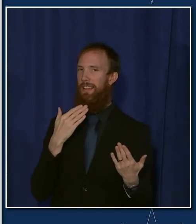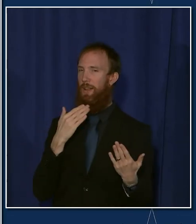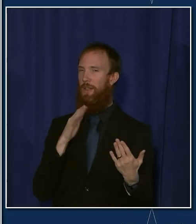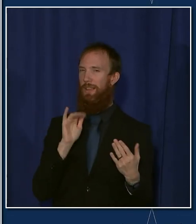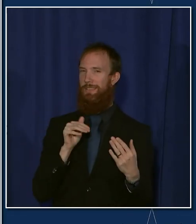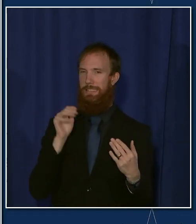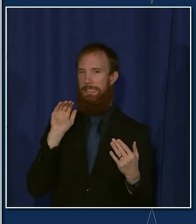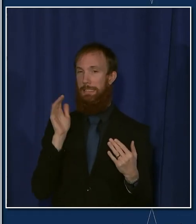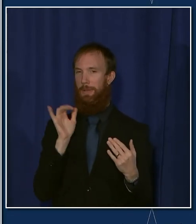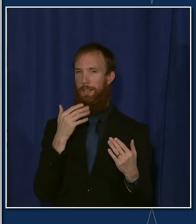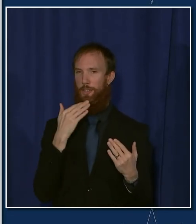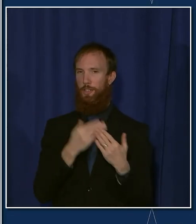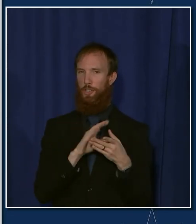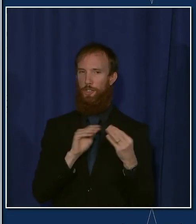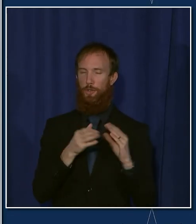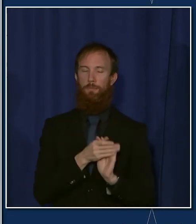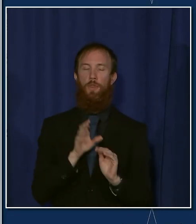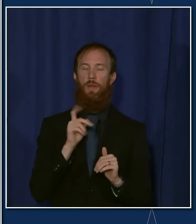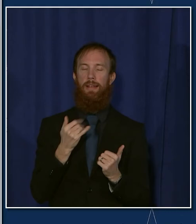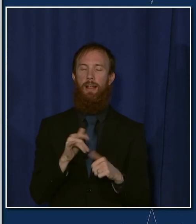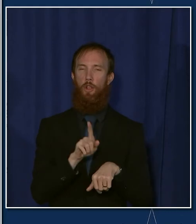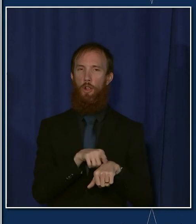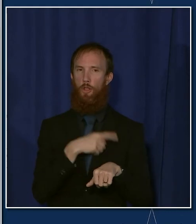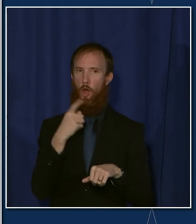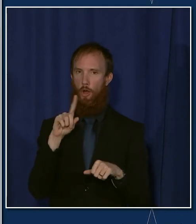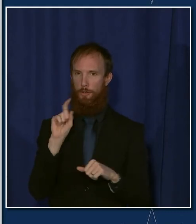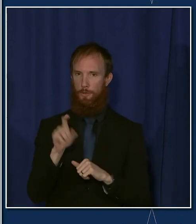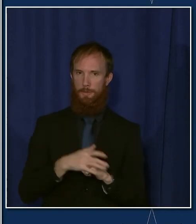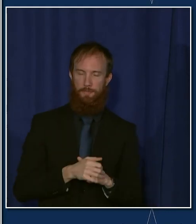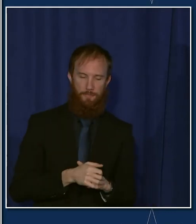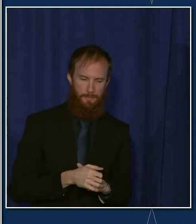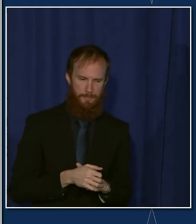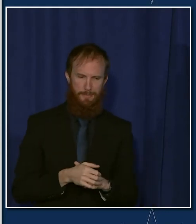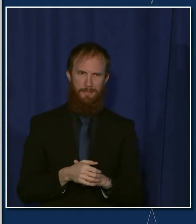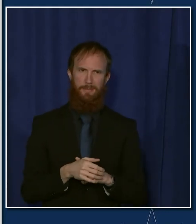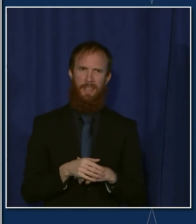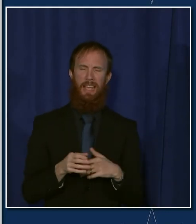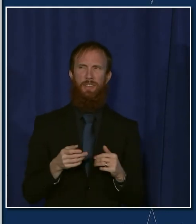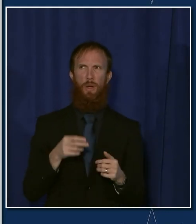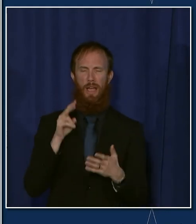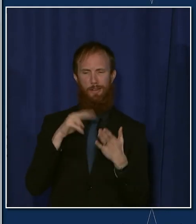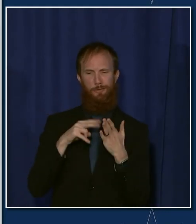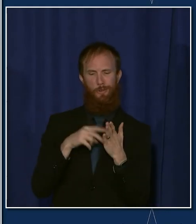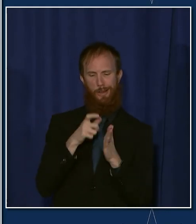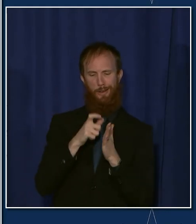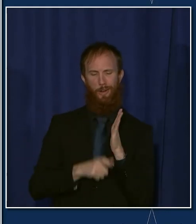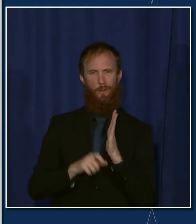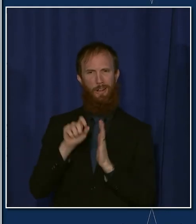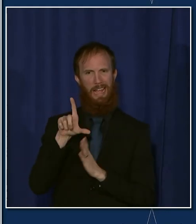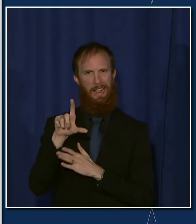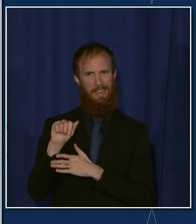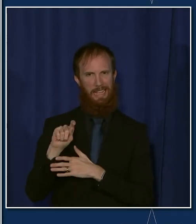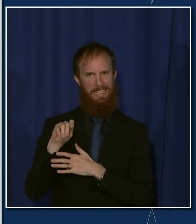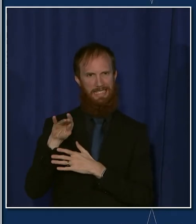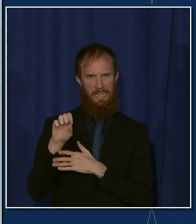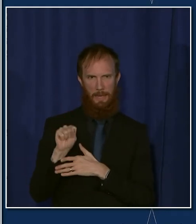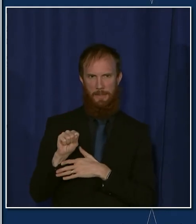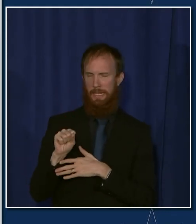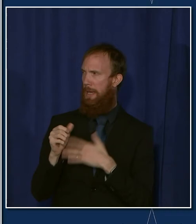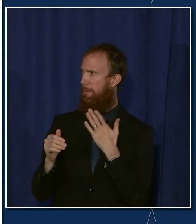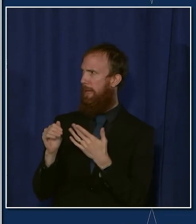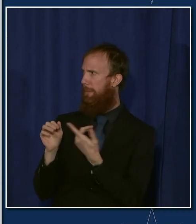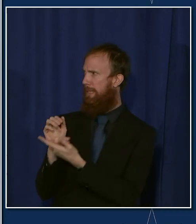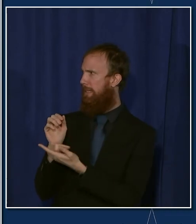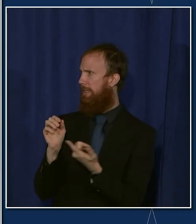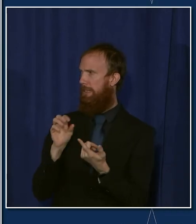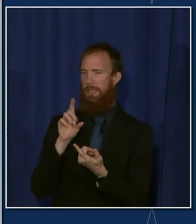idea. The longer questions now. This is honestly, I just read a piece in the LA Times about this. And if